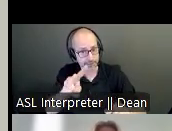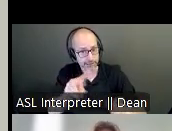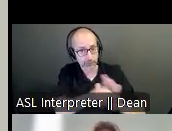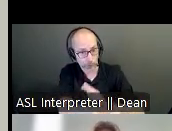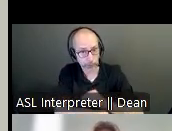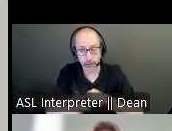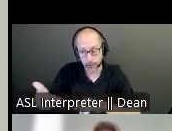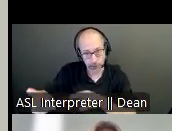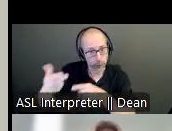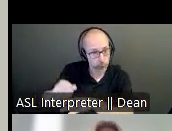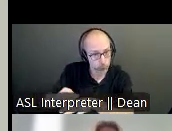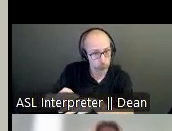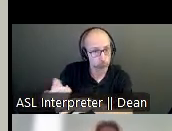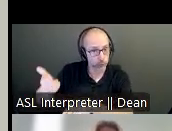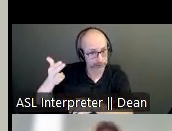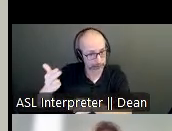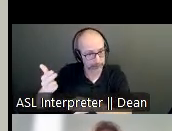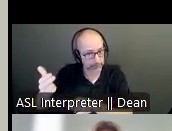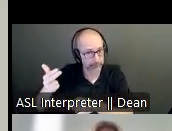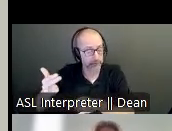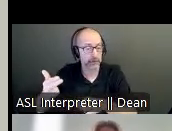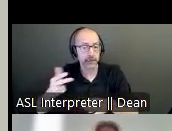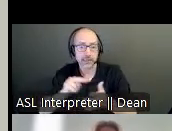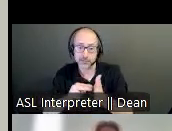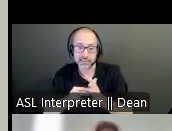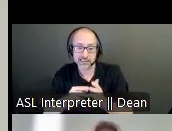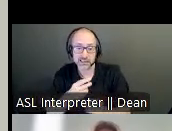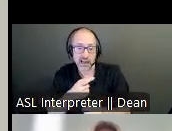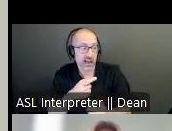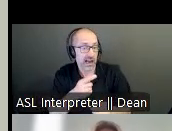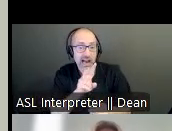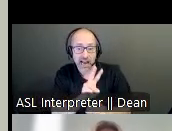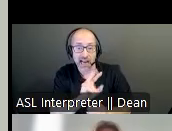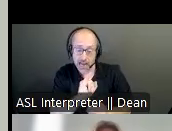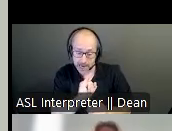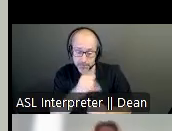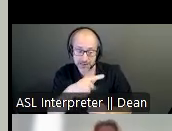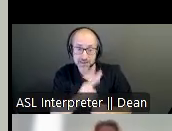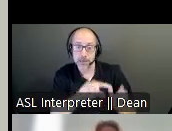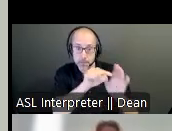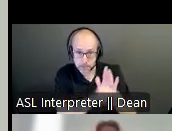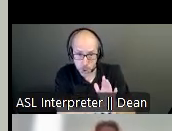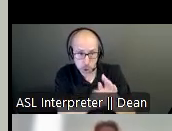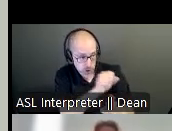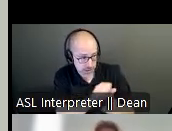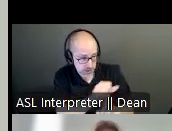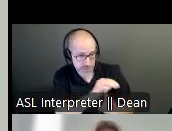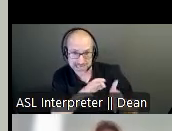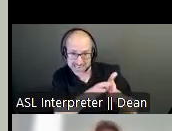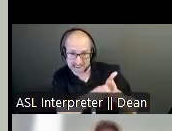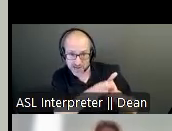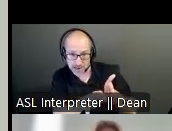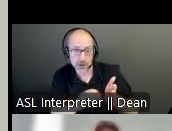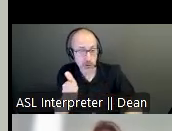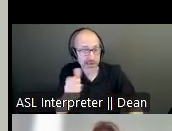that firearms are involved in a quarter of the IPV homicide cases, and they account for 29%